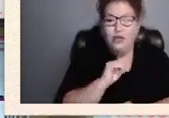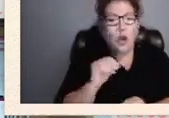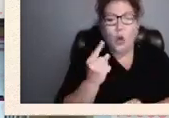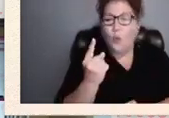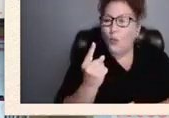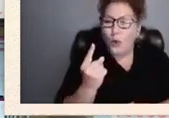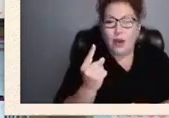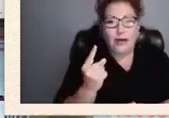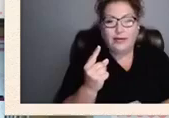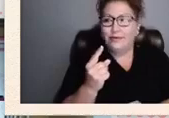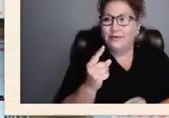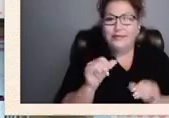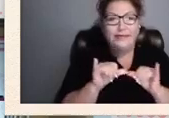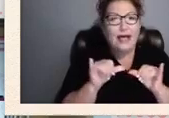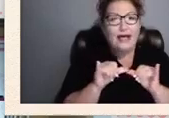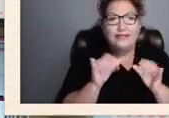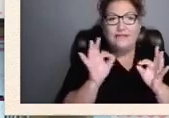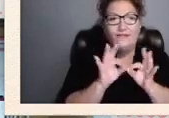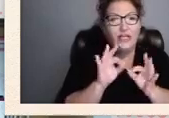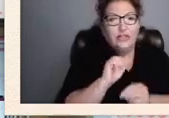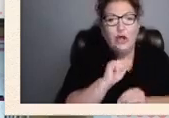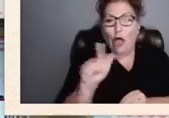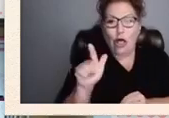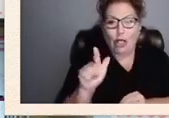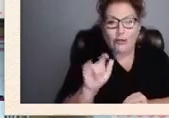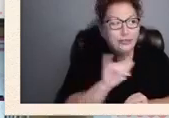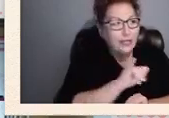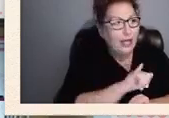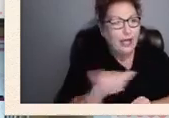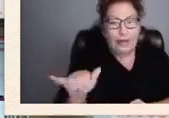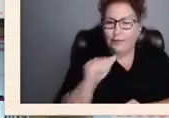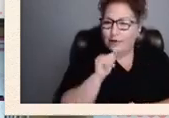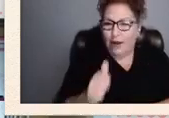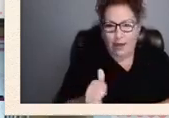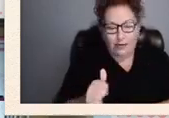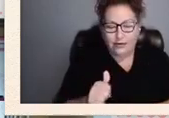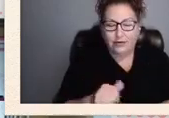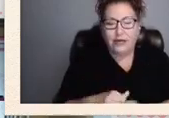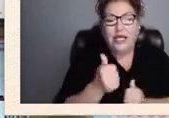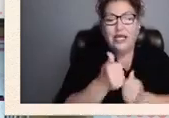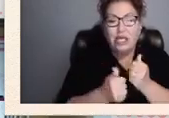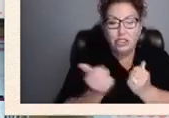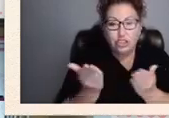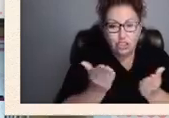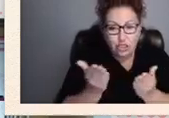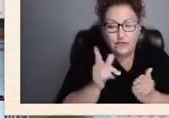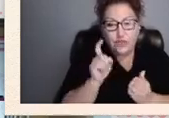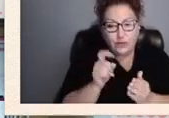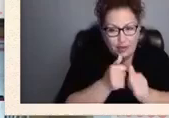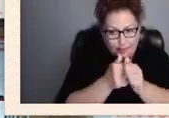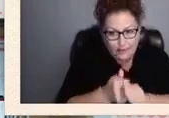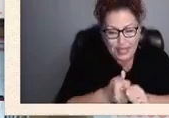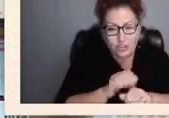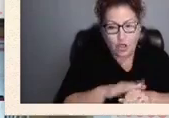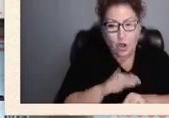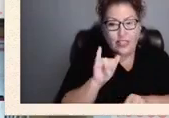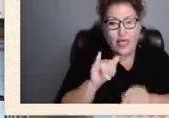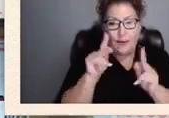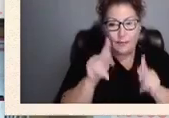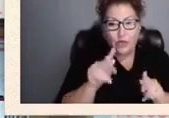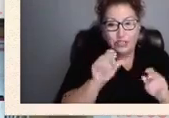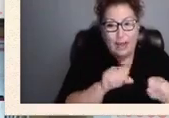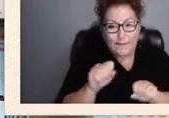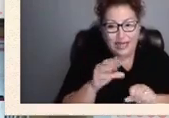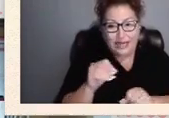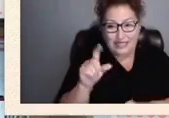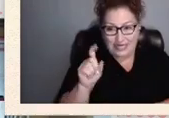fits all in transition. And each service to be used should be based on the individual's abilities and needs. And these